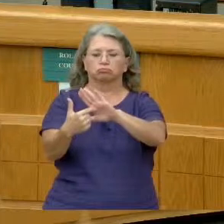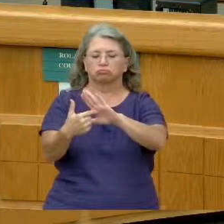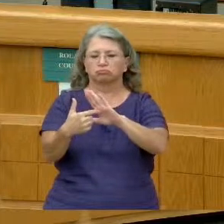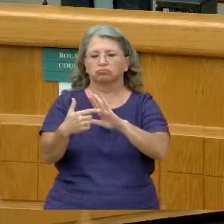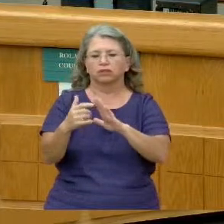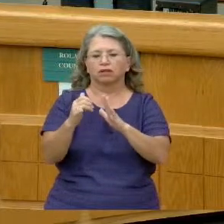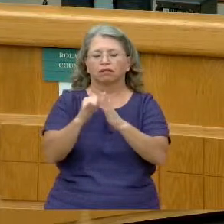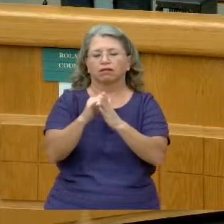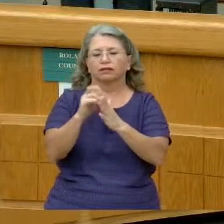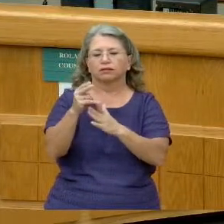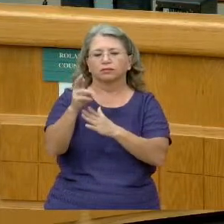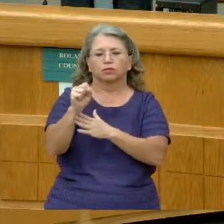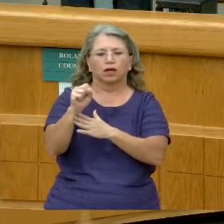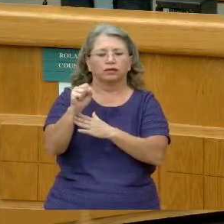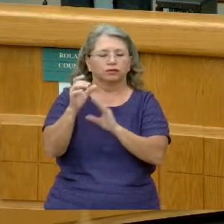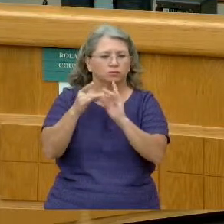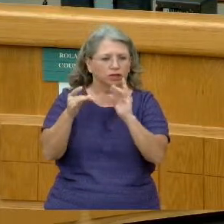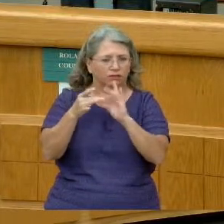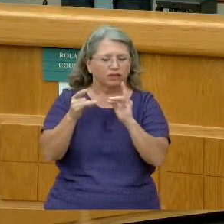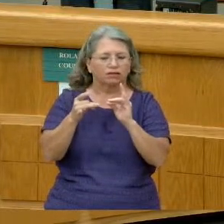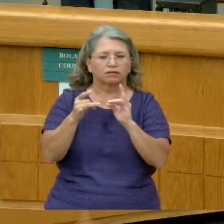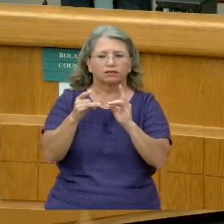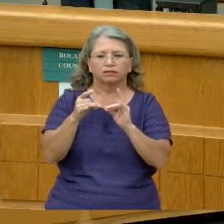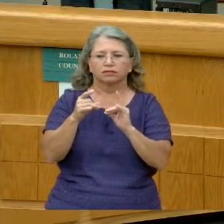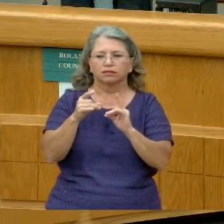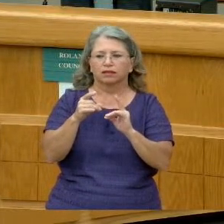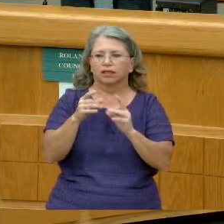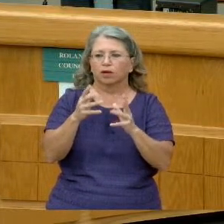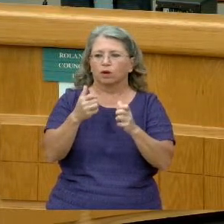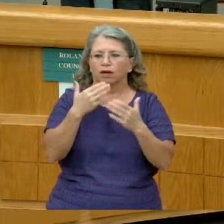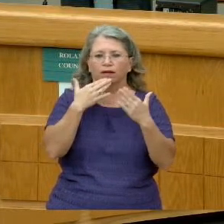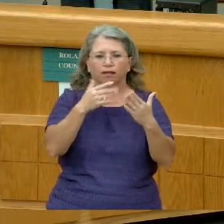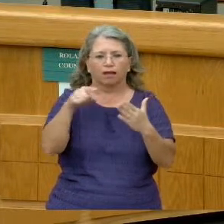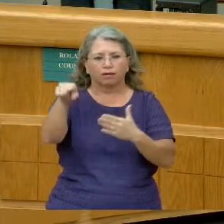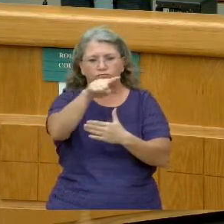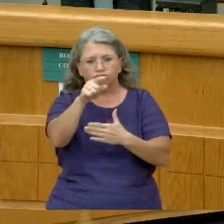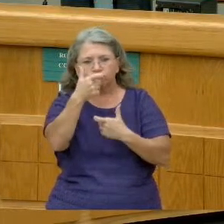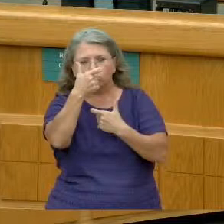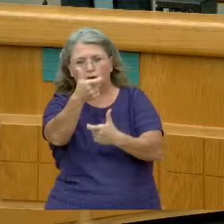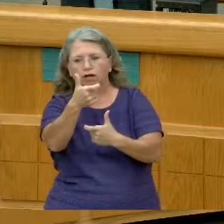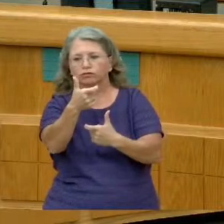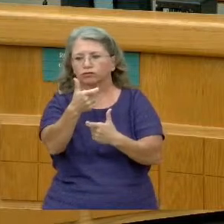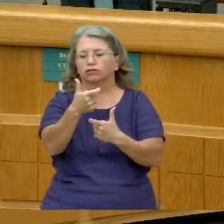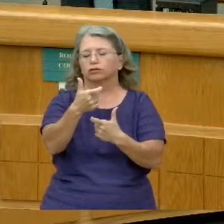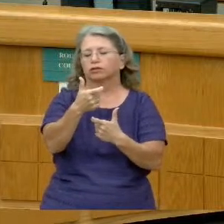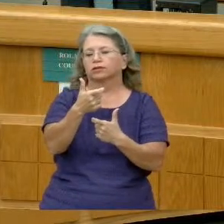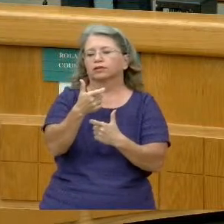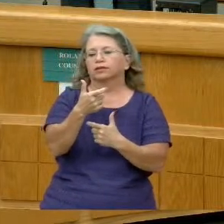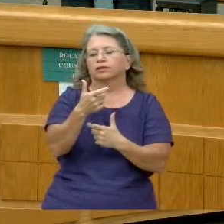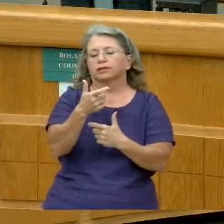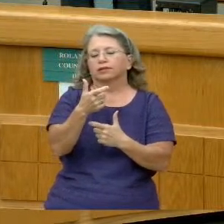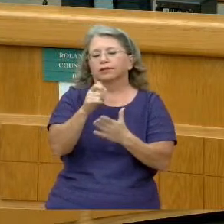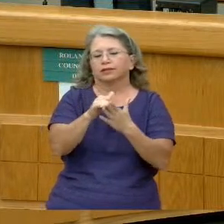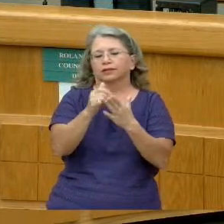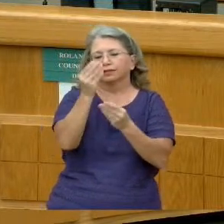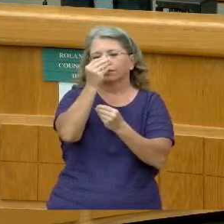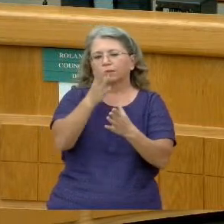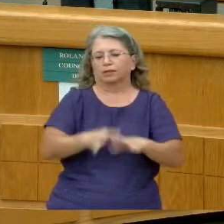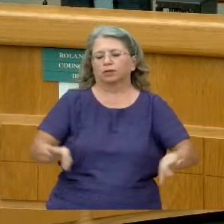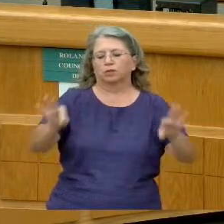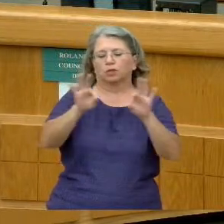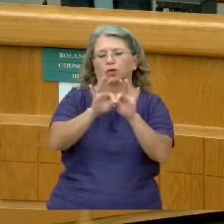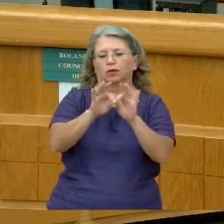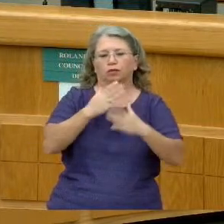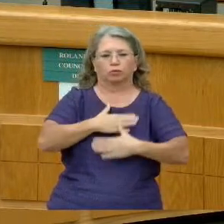these press briefings live. We want to thank the viewing and listening audience as well, and this information is important. We appreciate you using